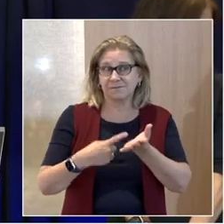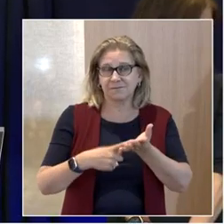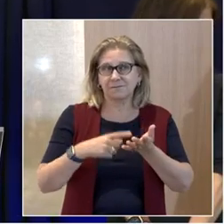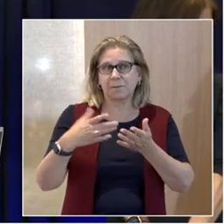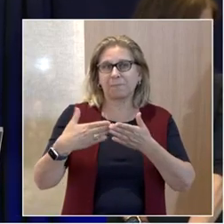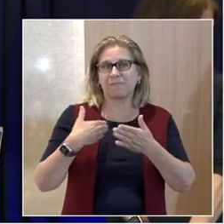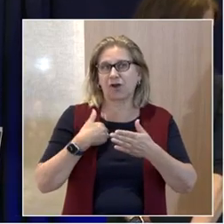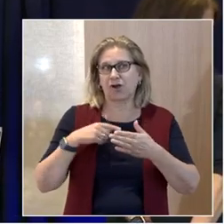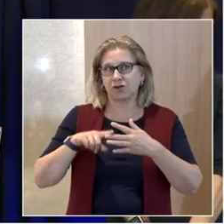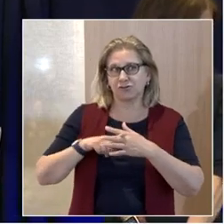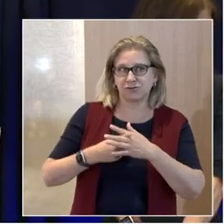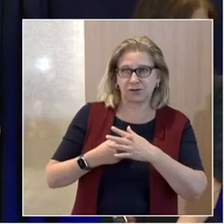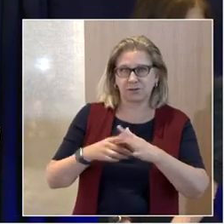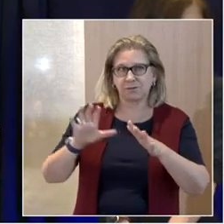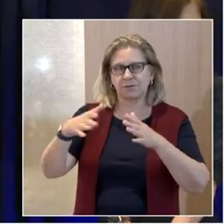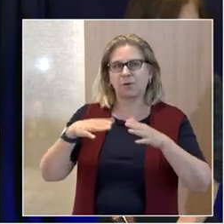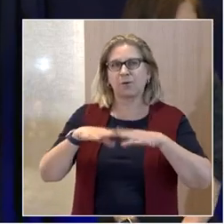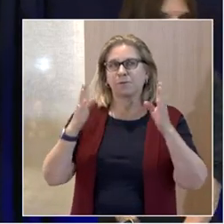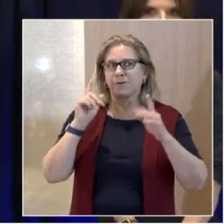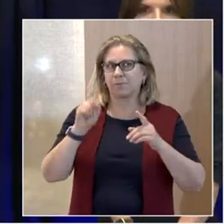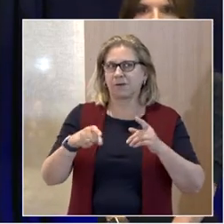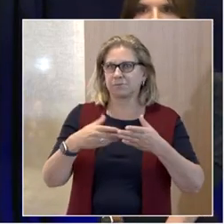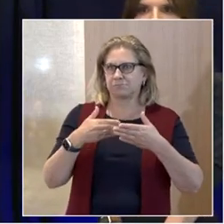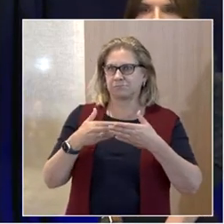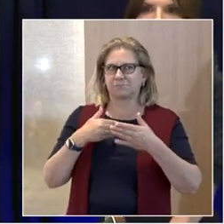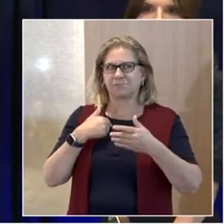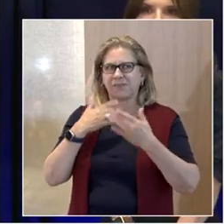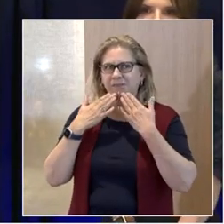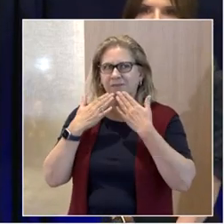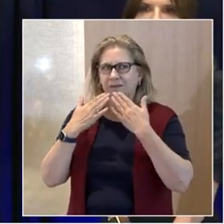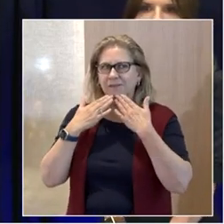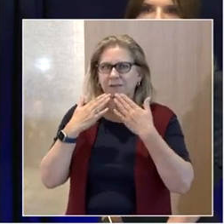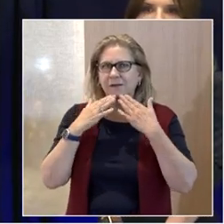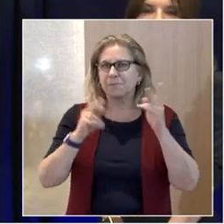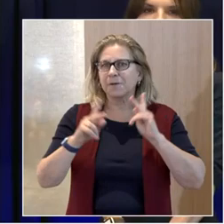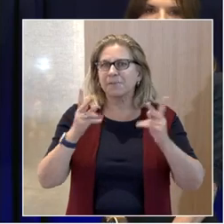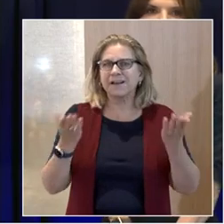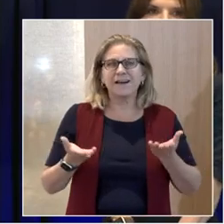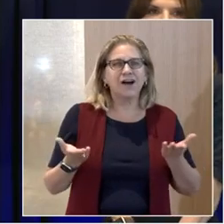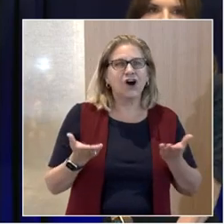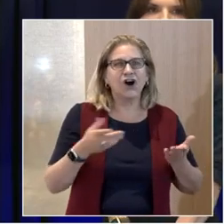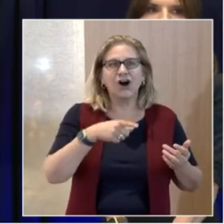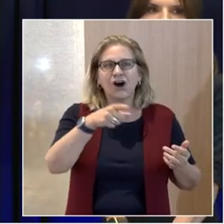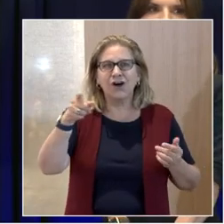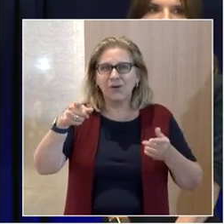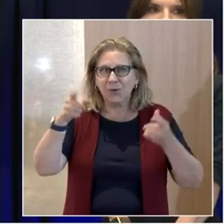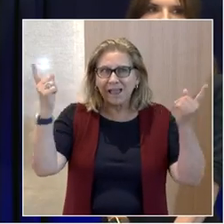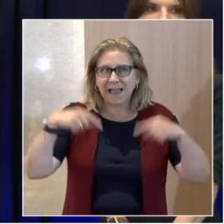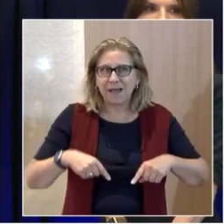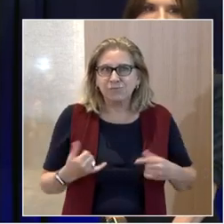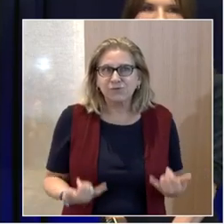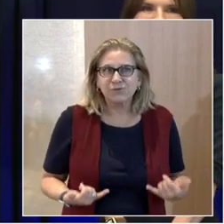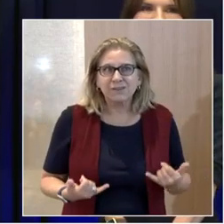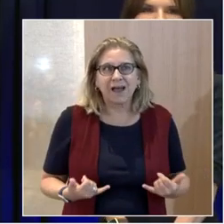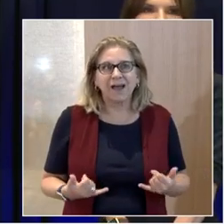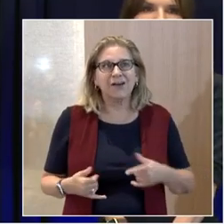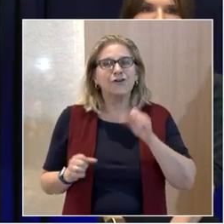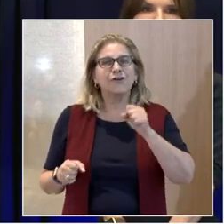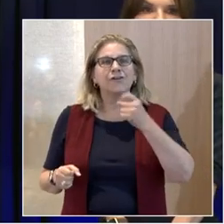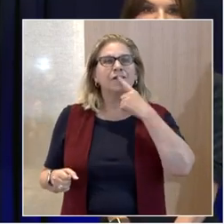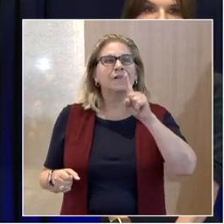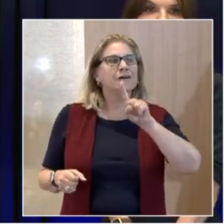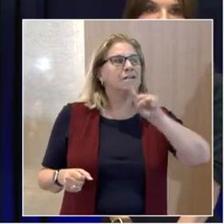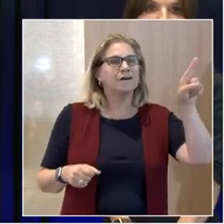thank every one of you who are in this room right now for choosing to be here. You could have been in many other places on this very beautiful